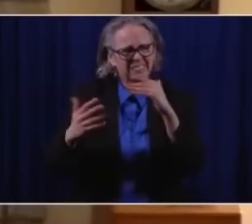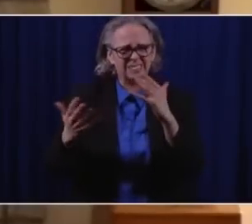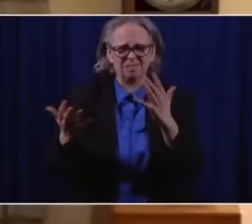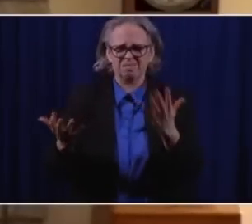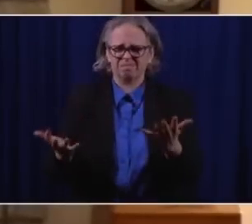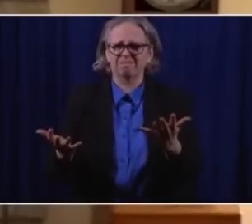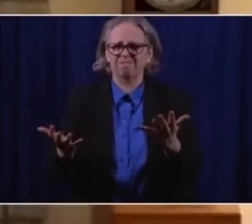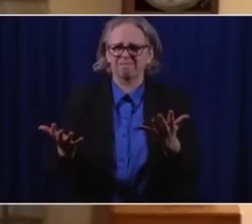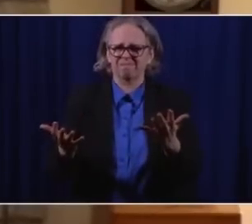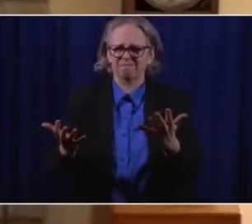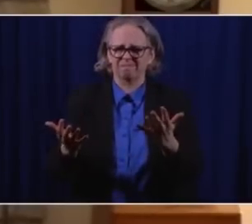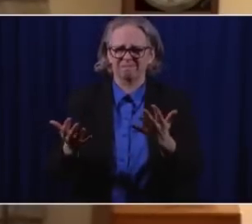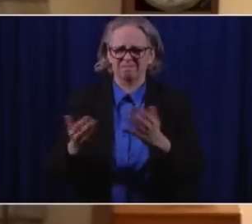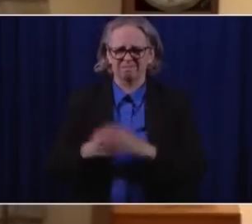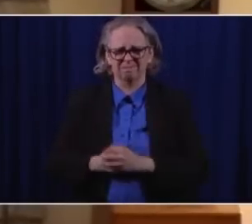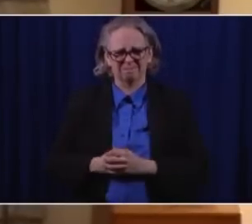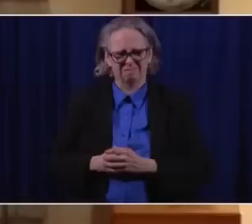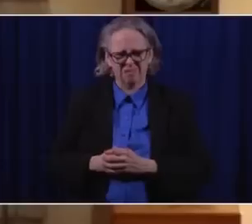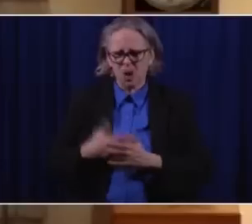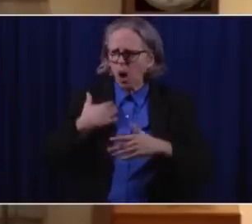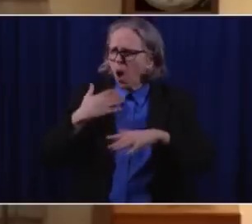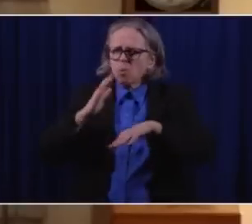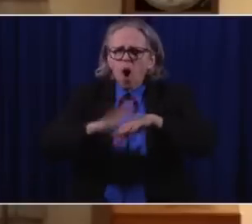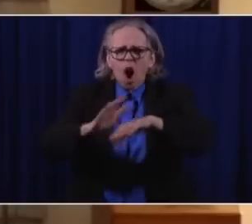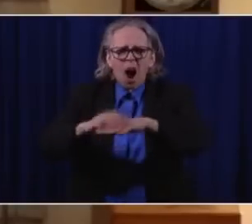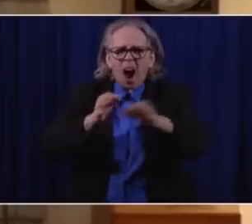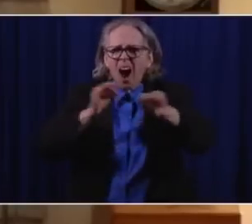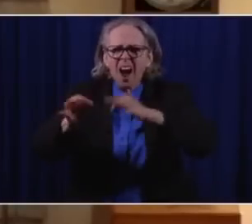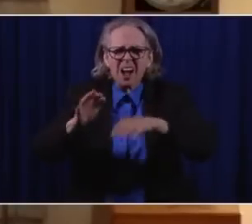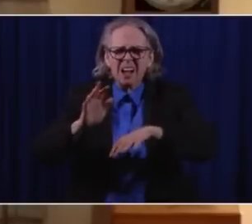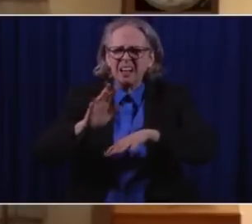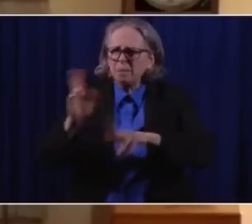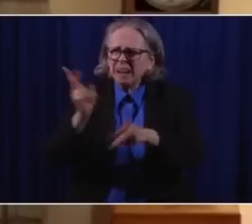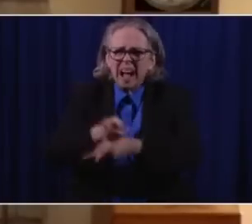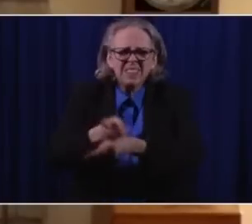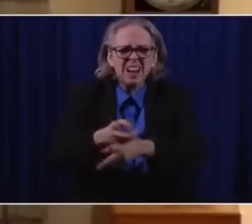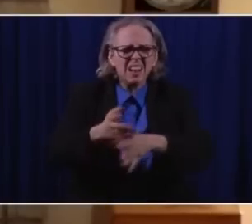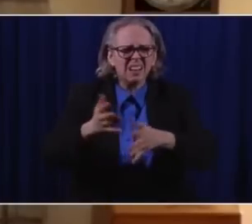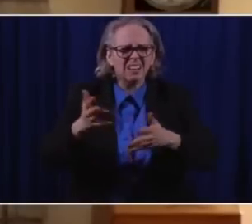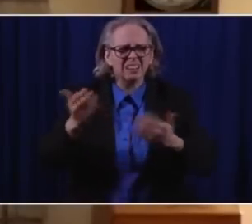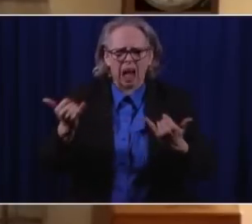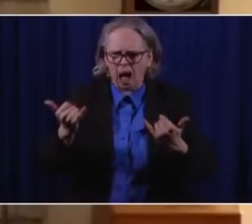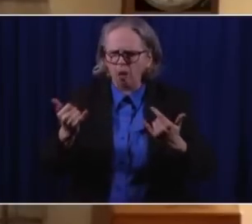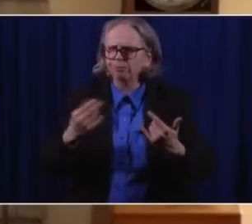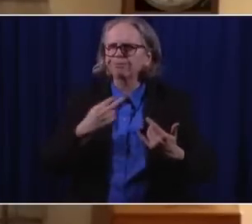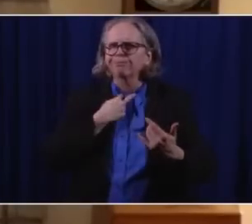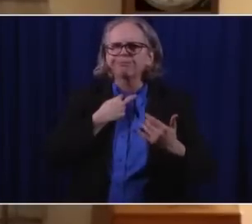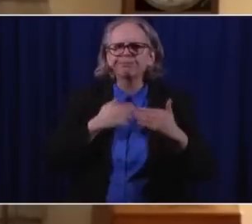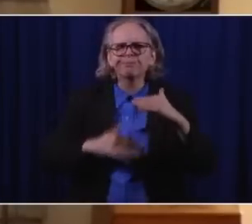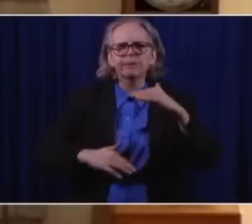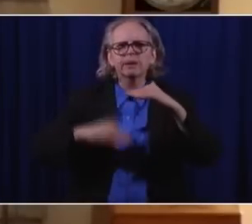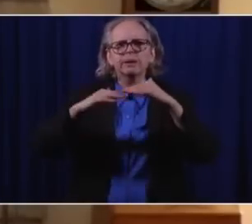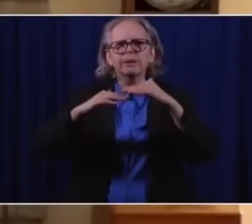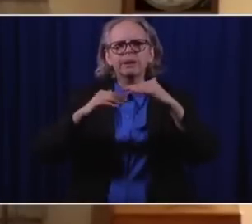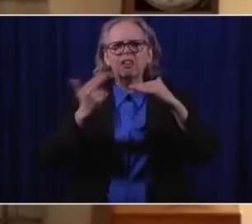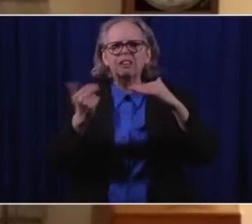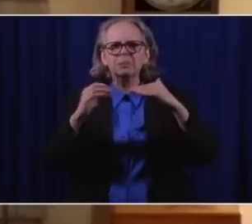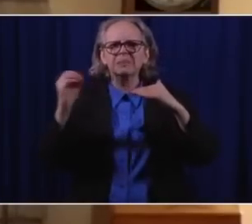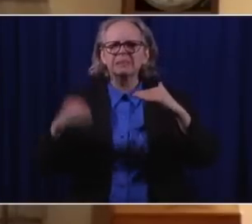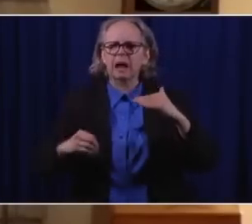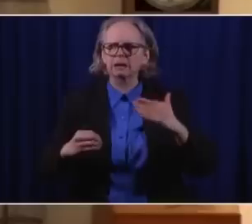the number at which we've been advising people to be very careful if they travel to. And that's the reality that we face